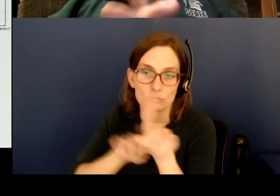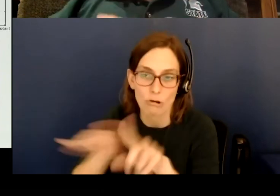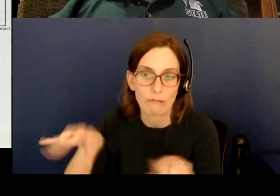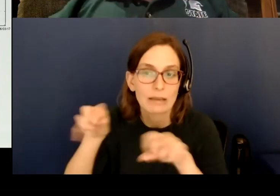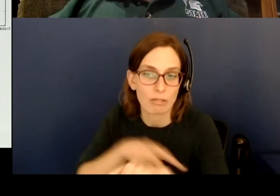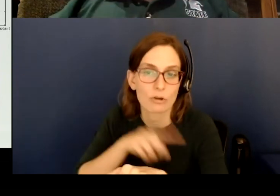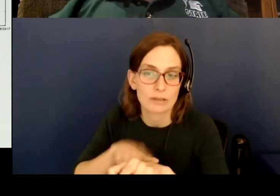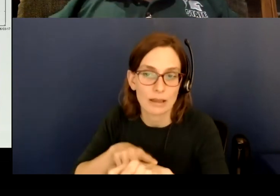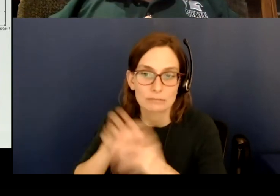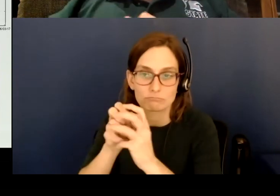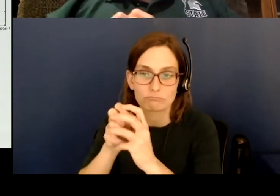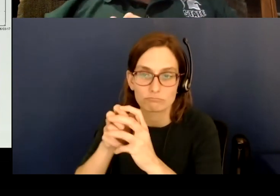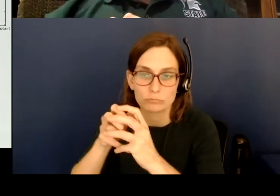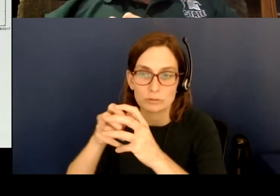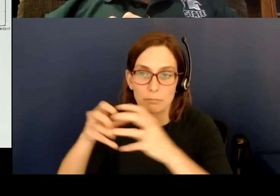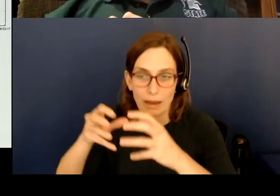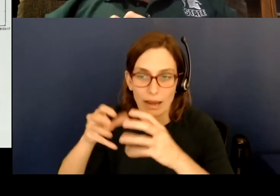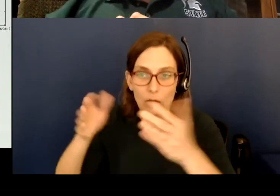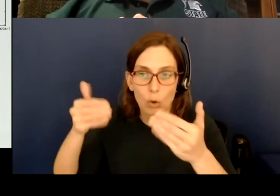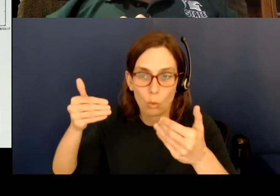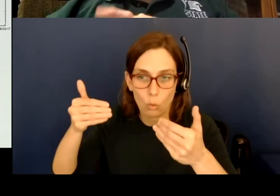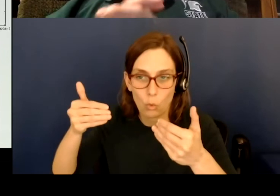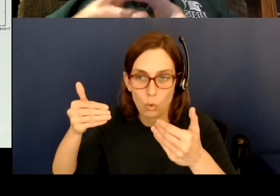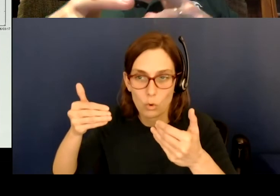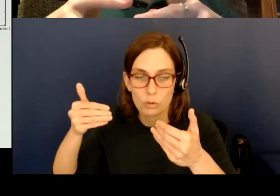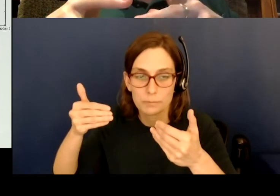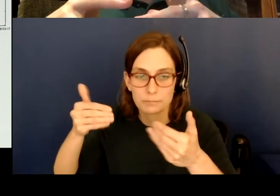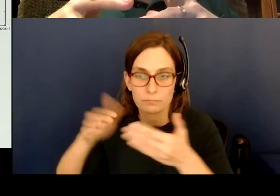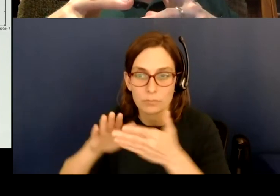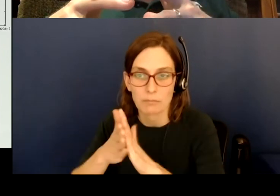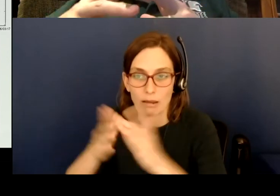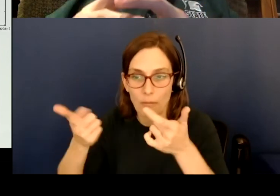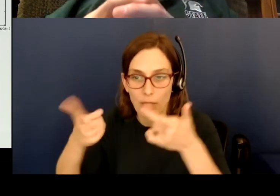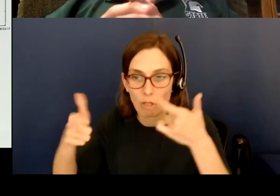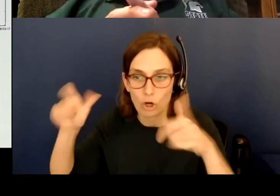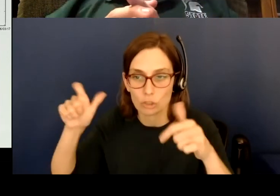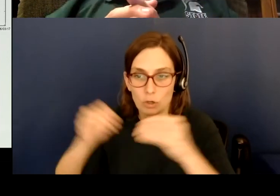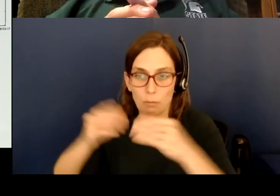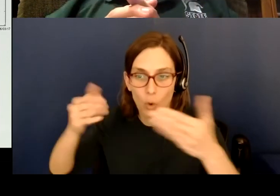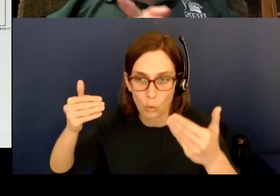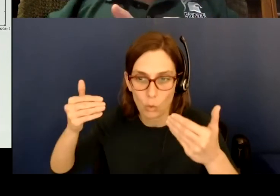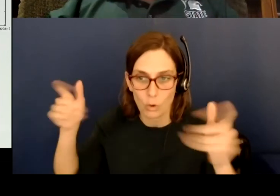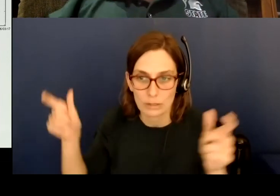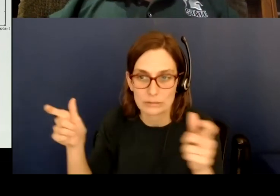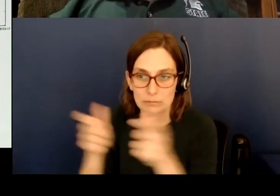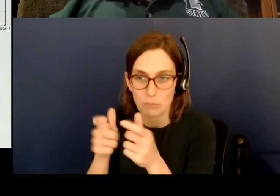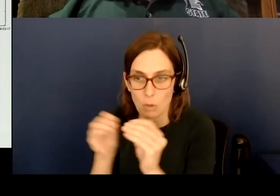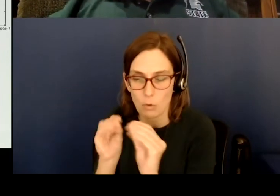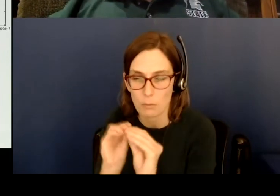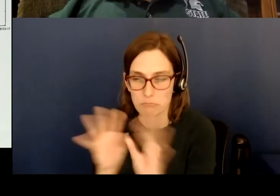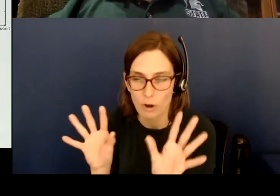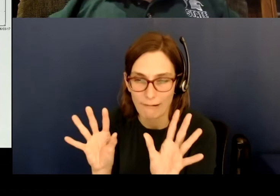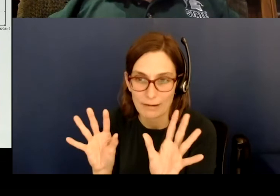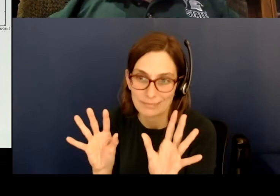will expand and it will actually cool. And so it will be larger and cooler, and then it will be smaller and brighter. And it's a